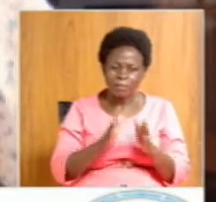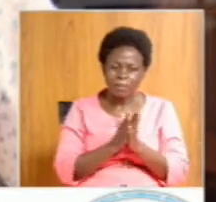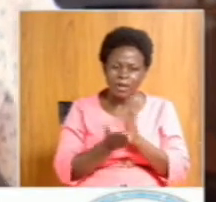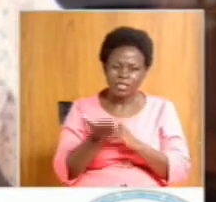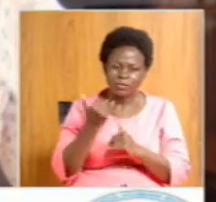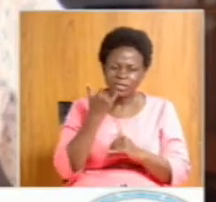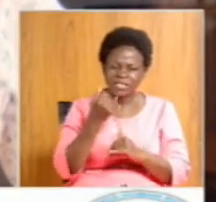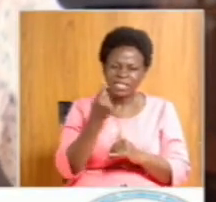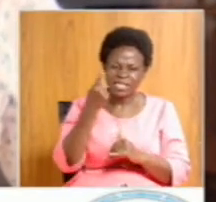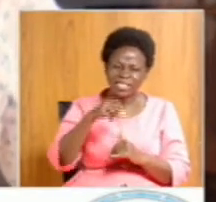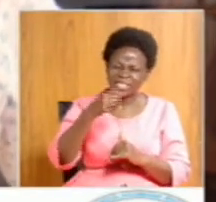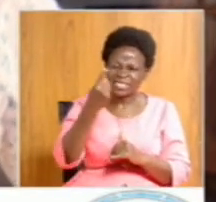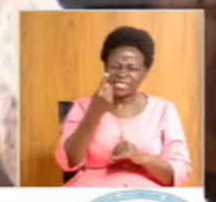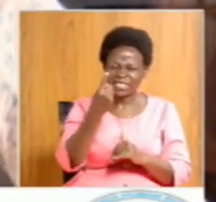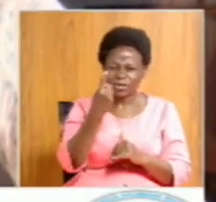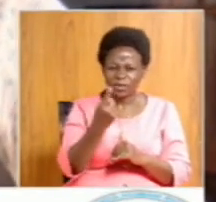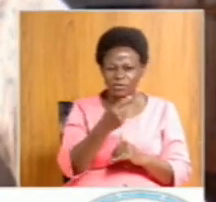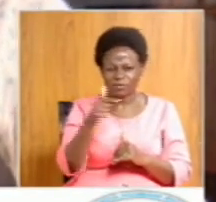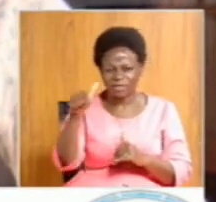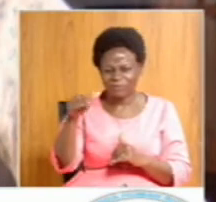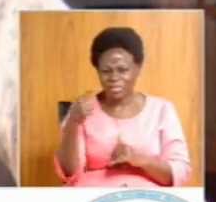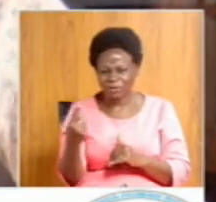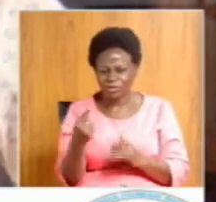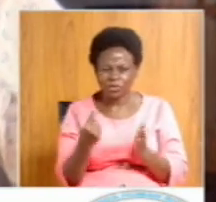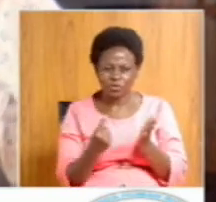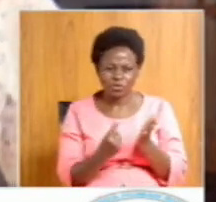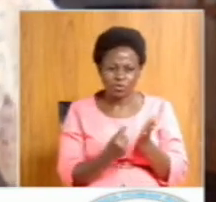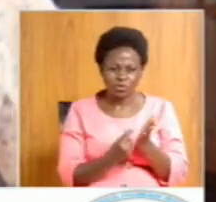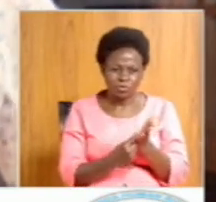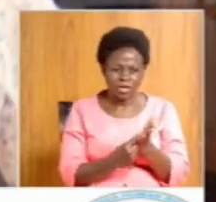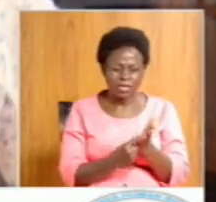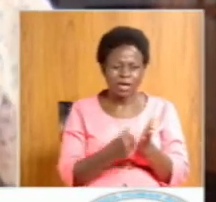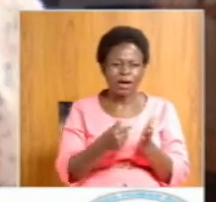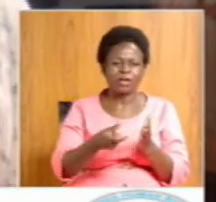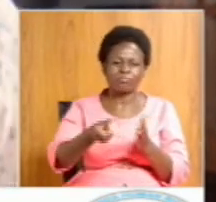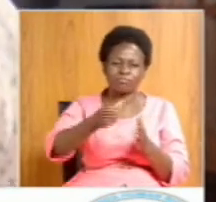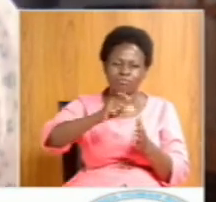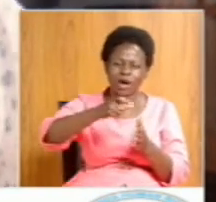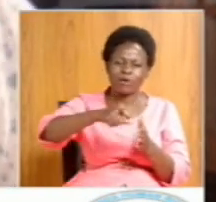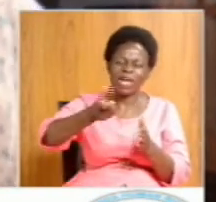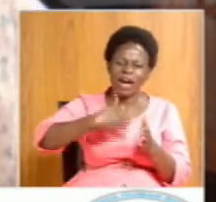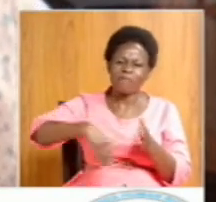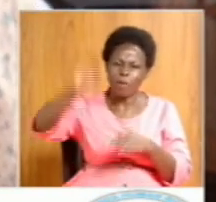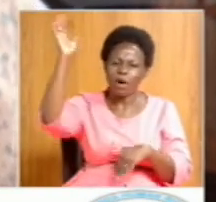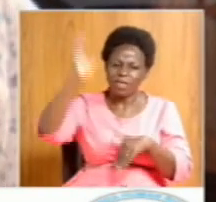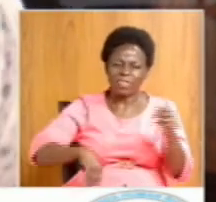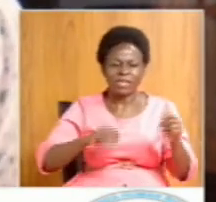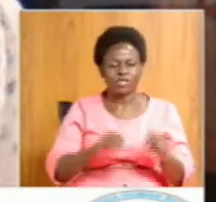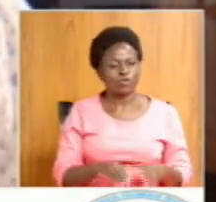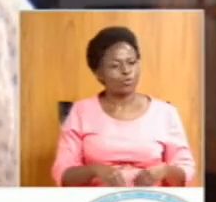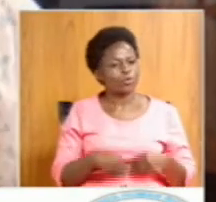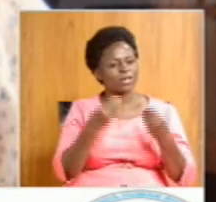tells me 1969 to 71 Uganda was the surplus meaning we had more than we could